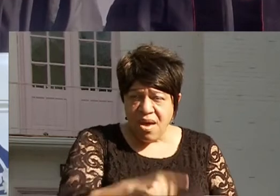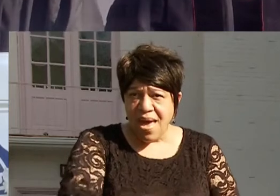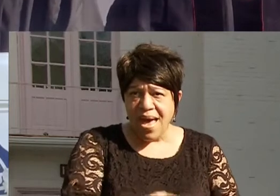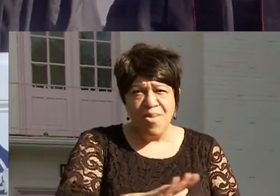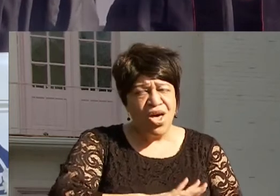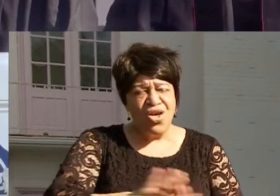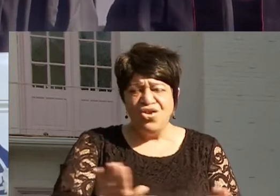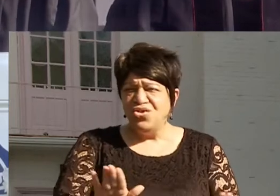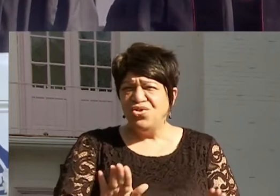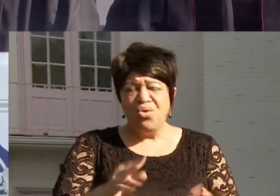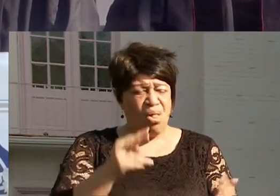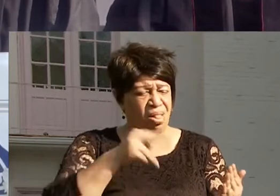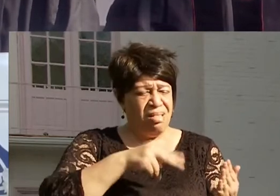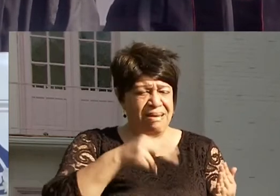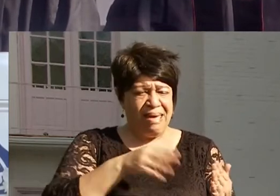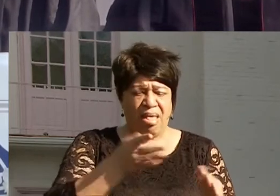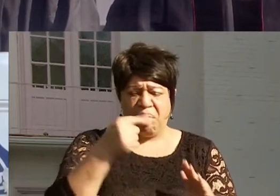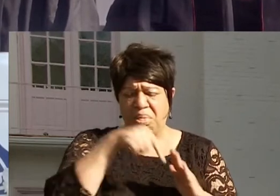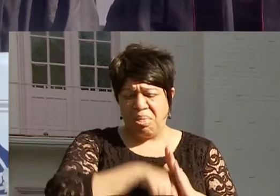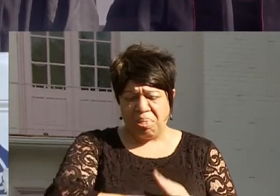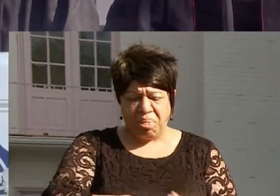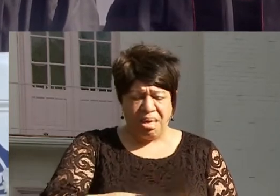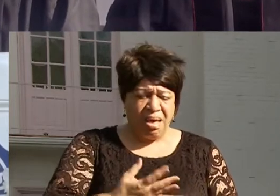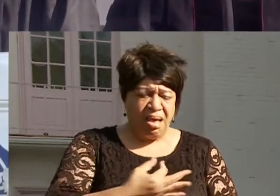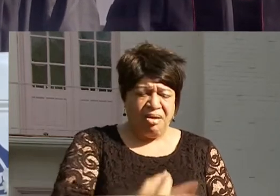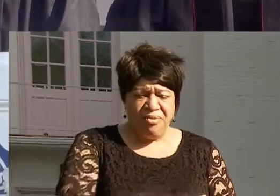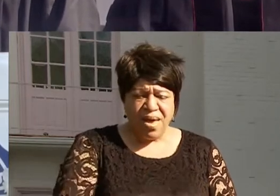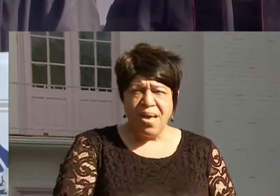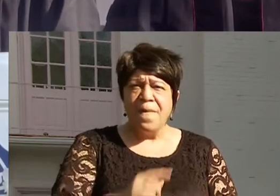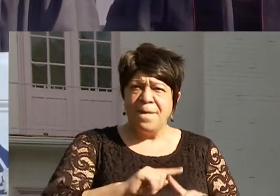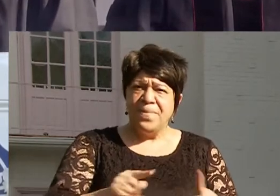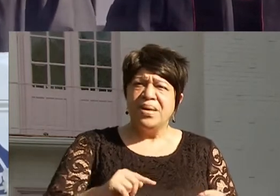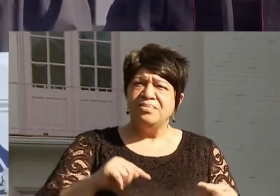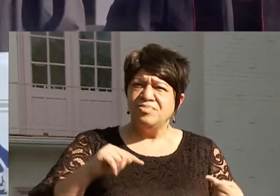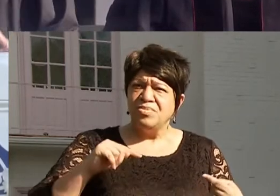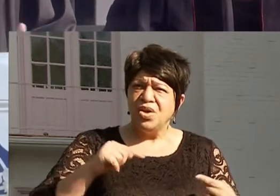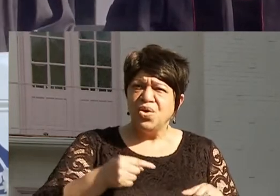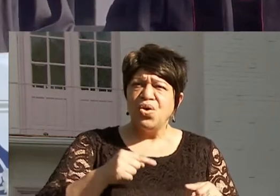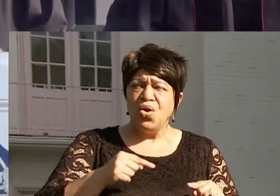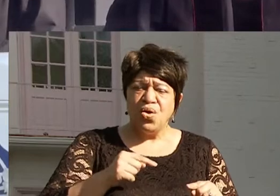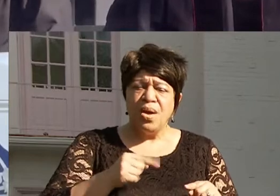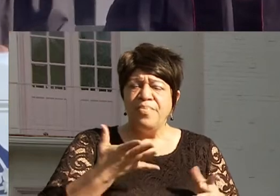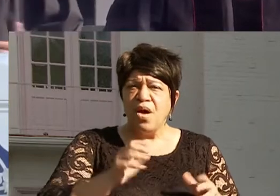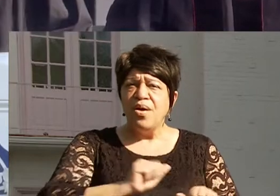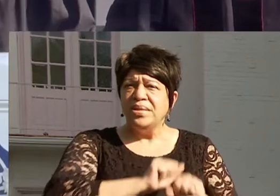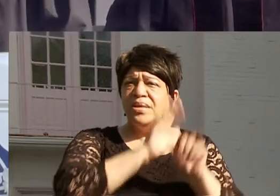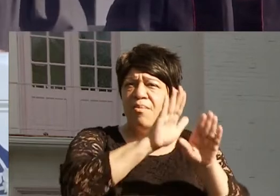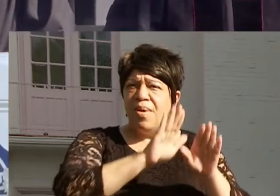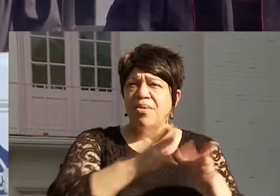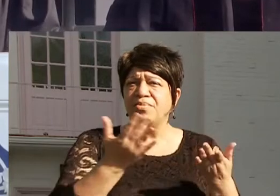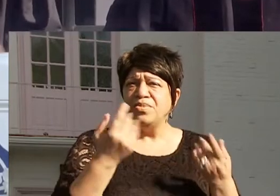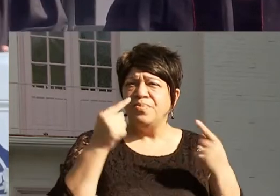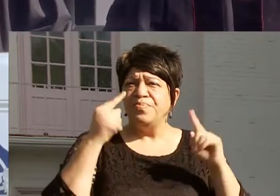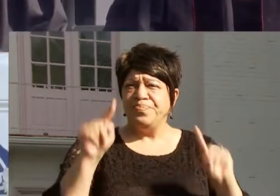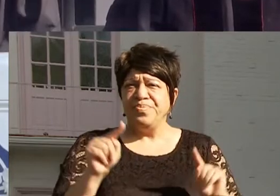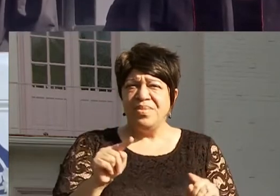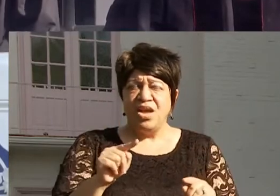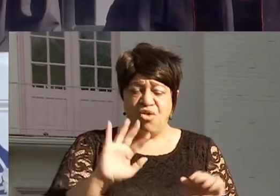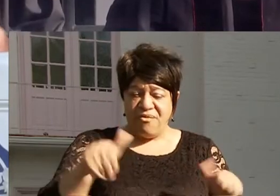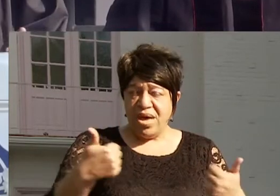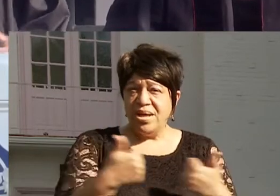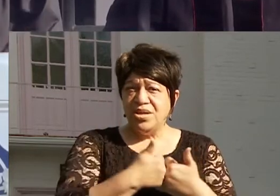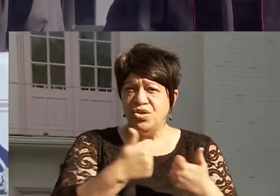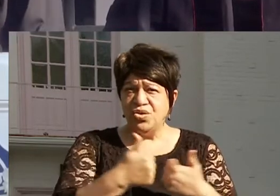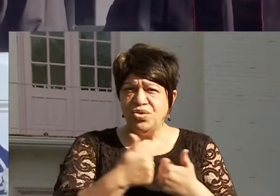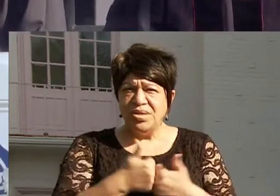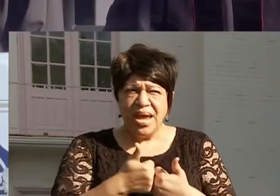at it as a bottomless pit, but as a hurdle. Does a child with a disability keep you from being the